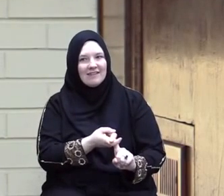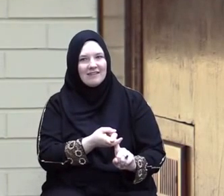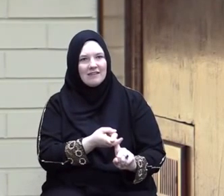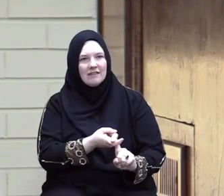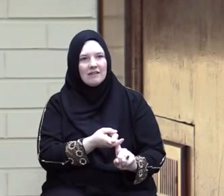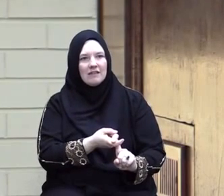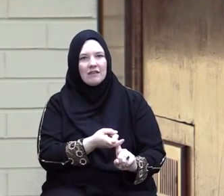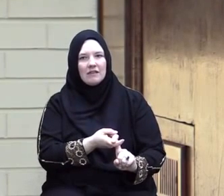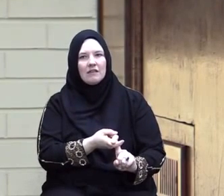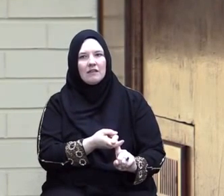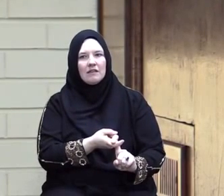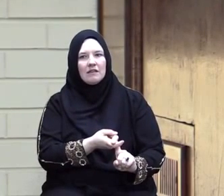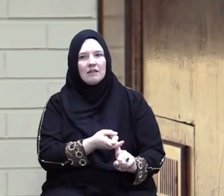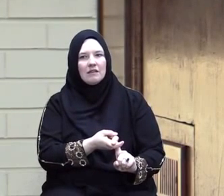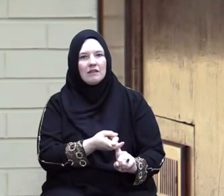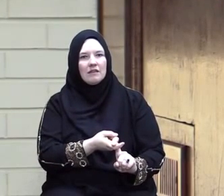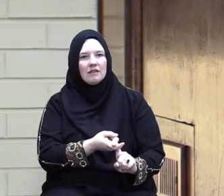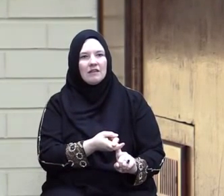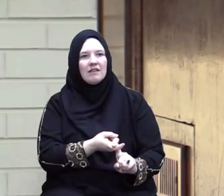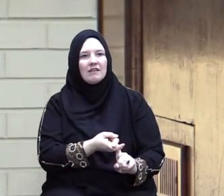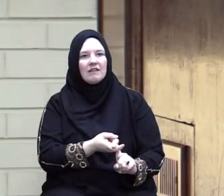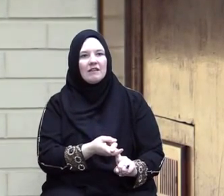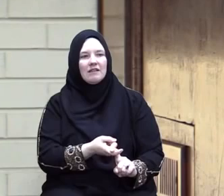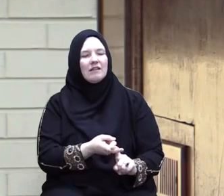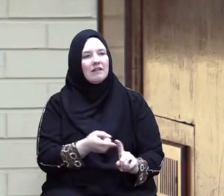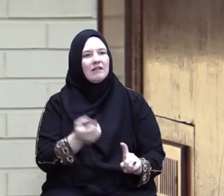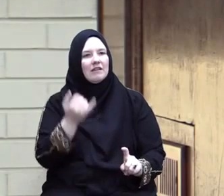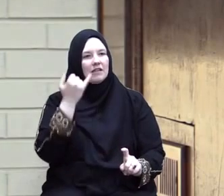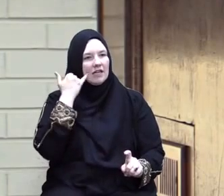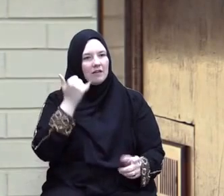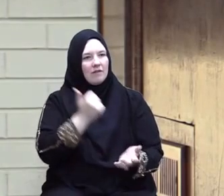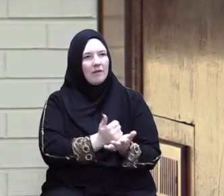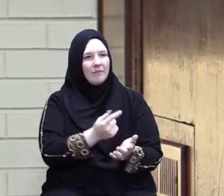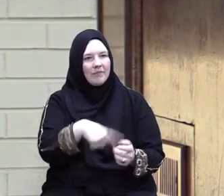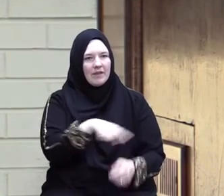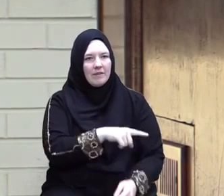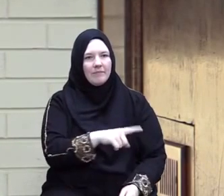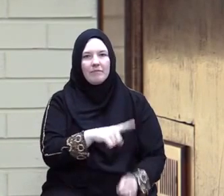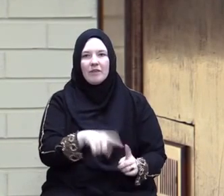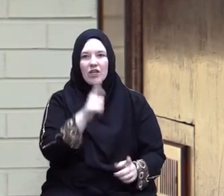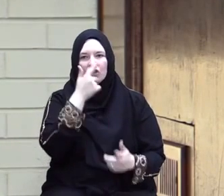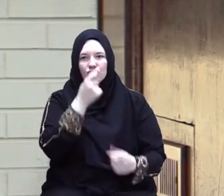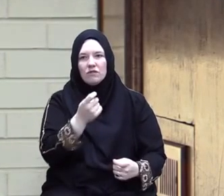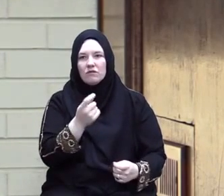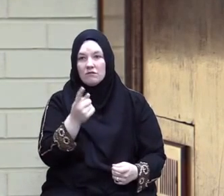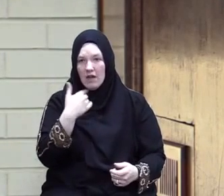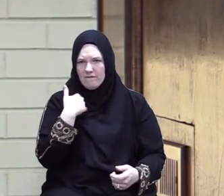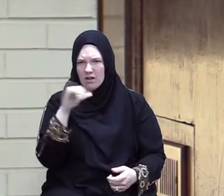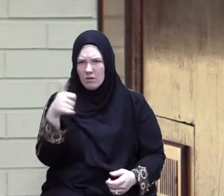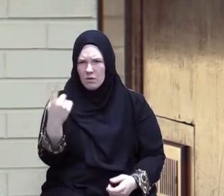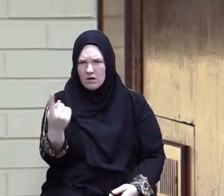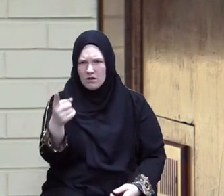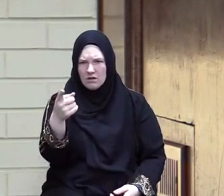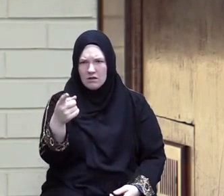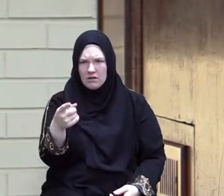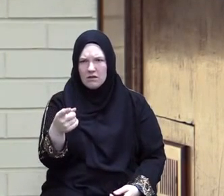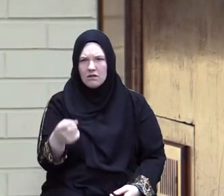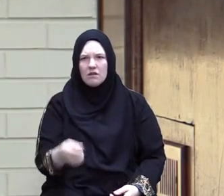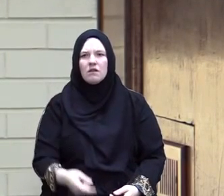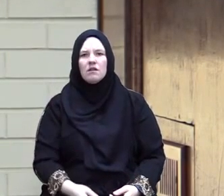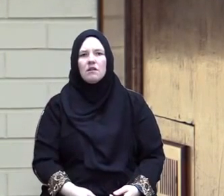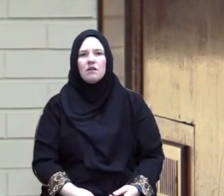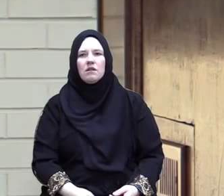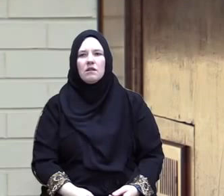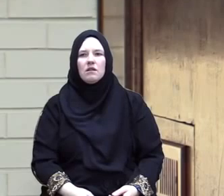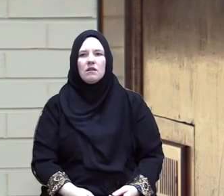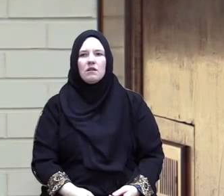they perceive as their interest. But their interest is to believe. But they have another interest,